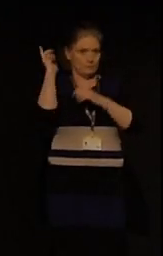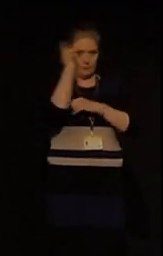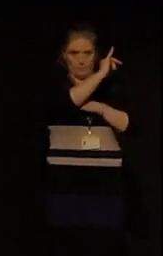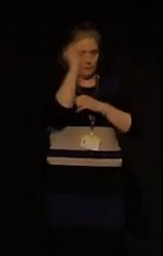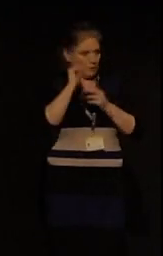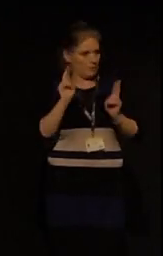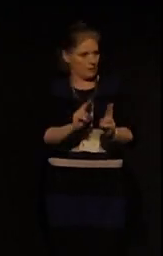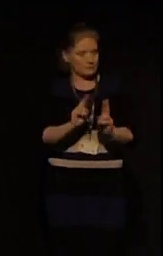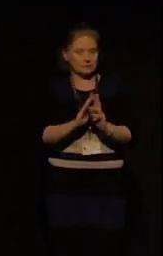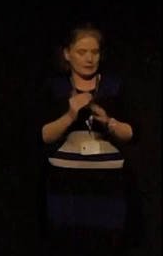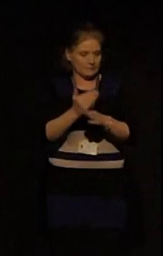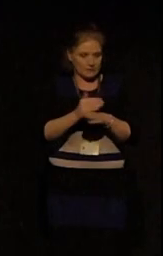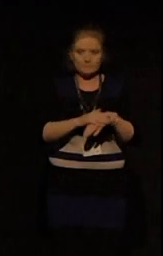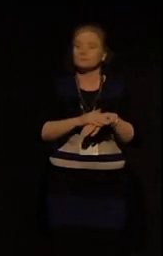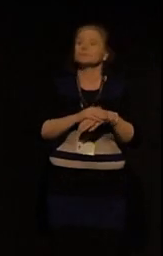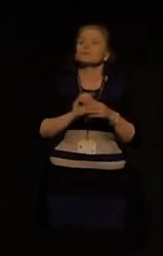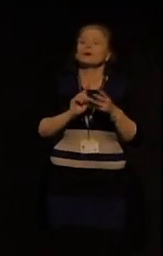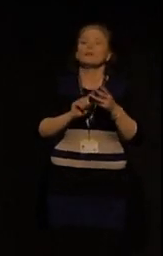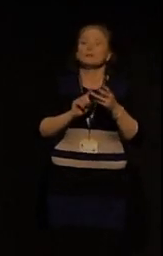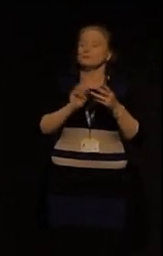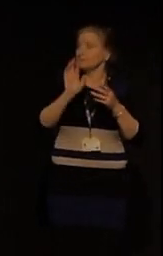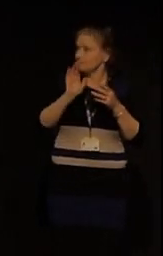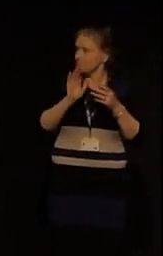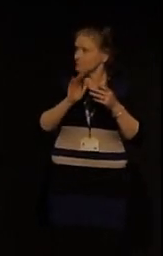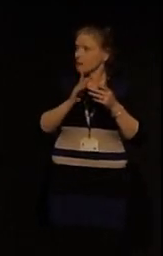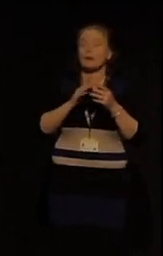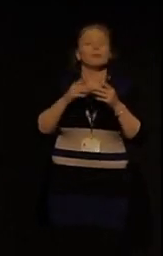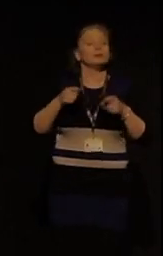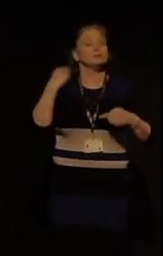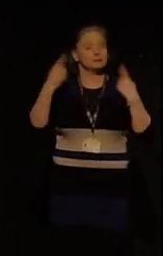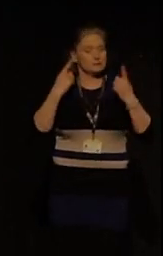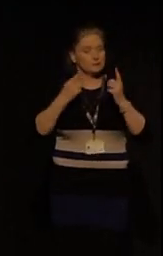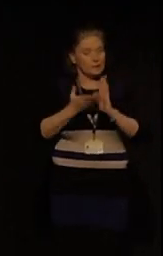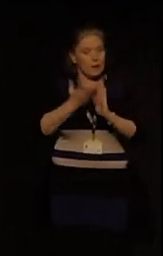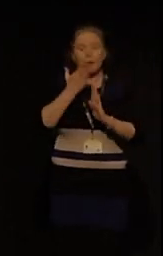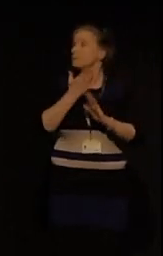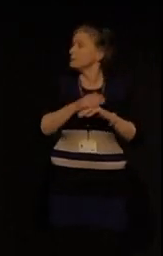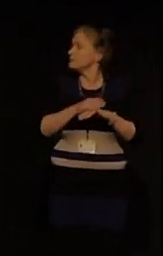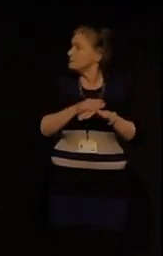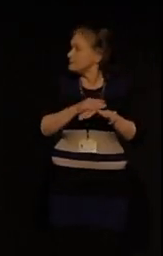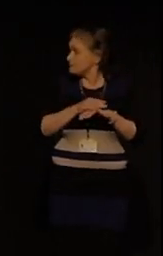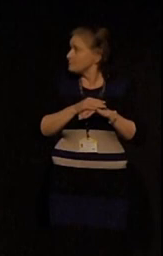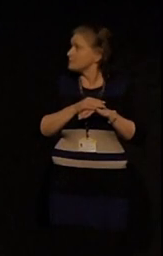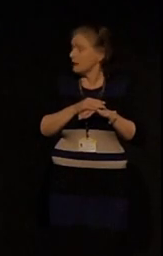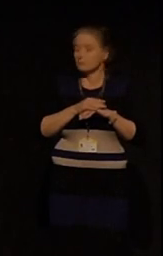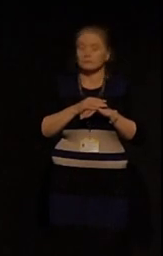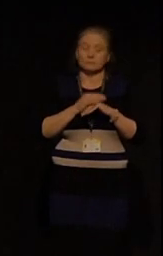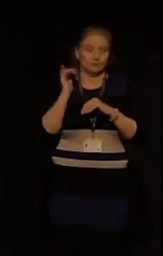And then we did one other thing. We played a sound to them, 2,000 hertz tone at around 80 dB.